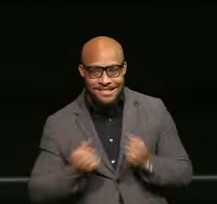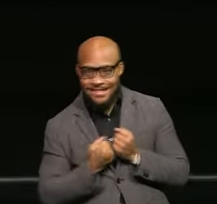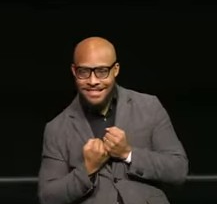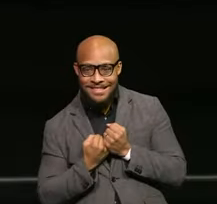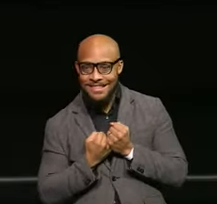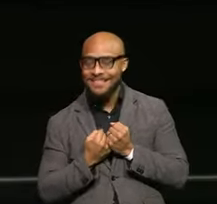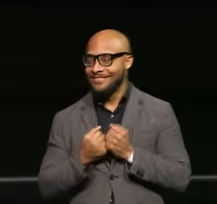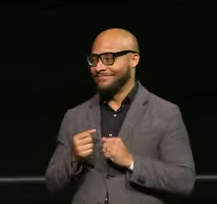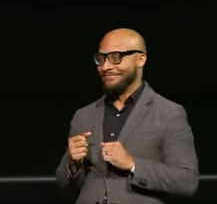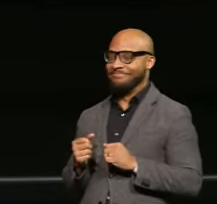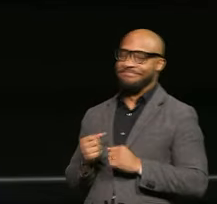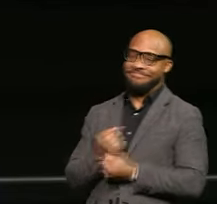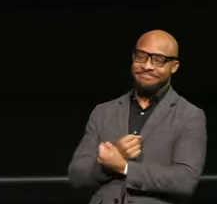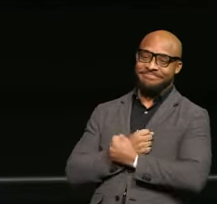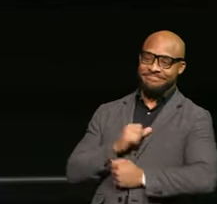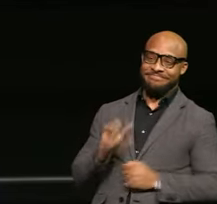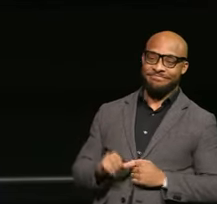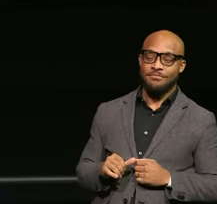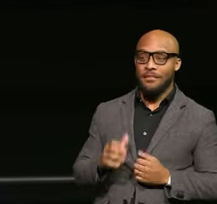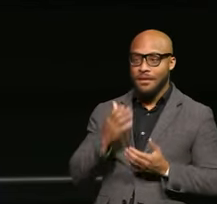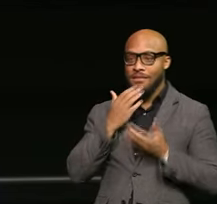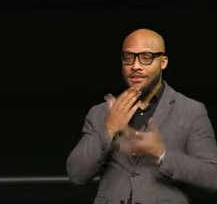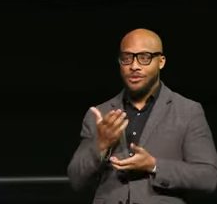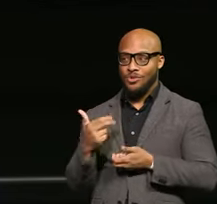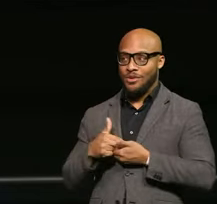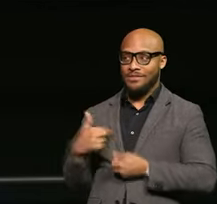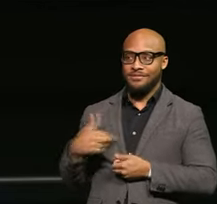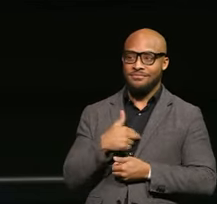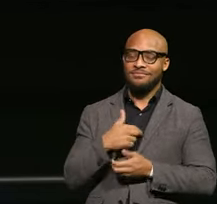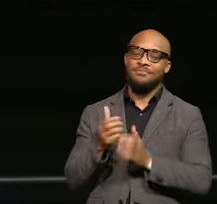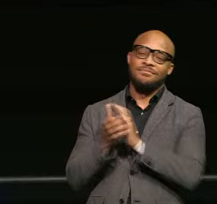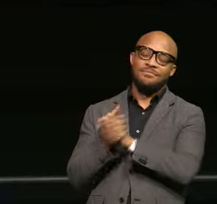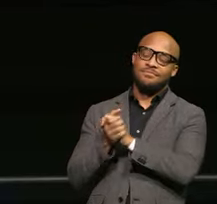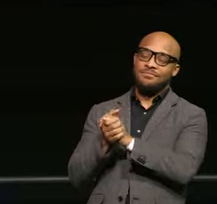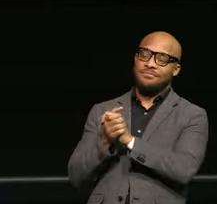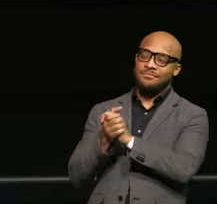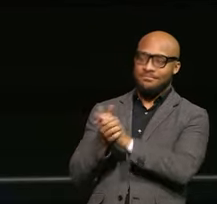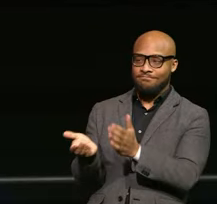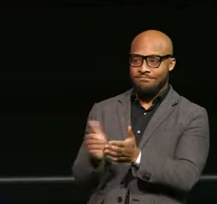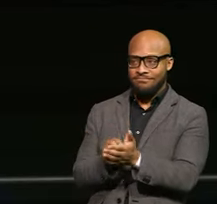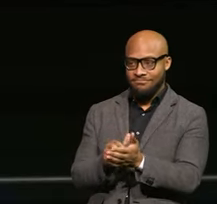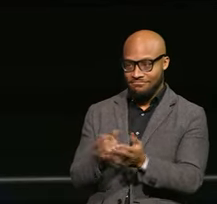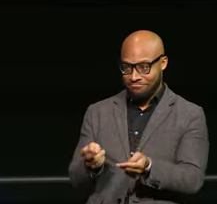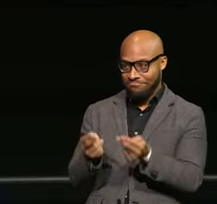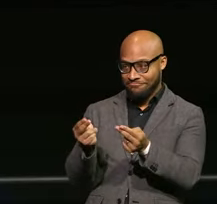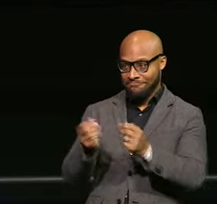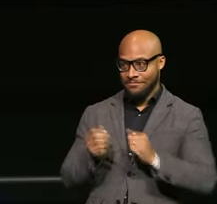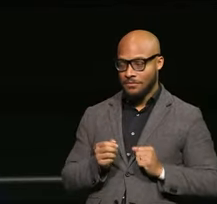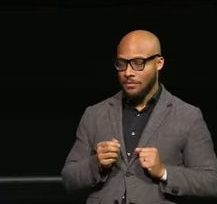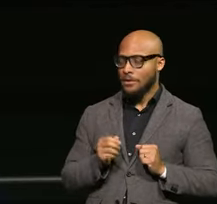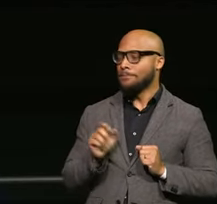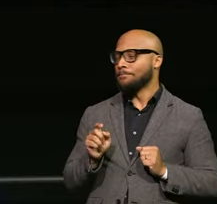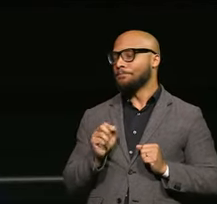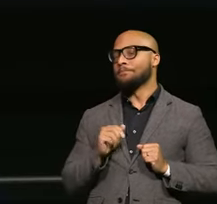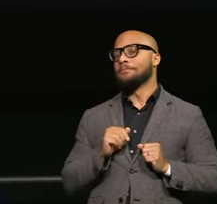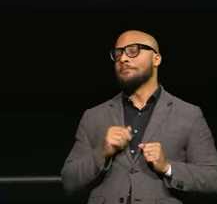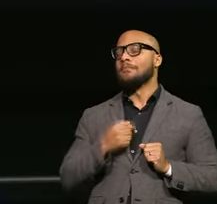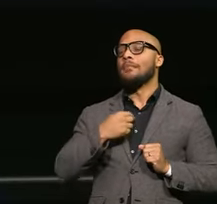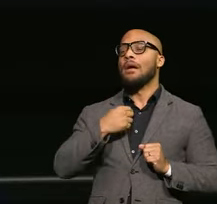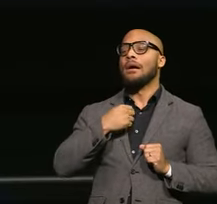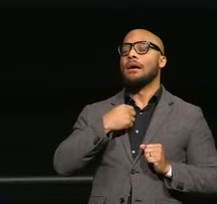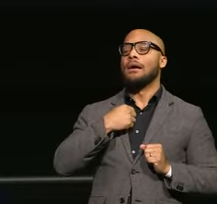Love it. Well, thank you so much for joining us and congrats again on your nomination. So I understand that the